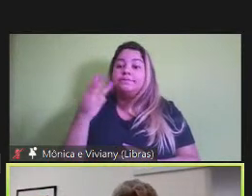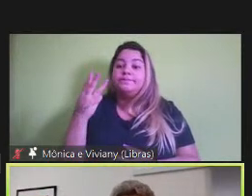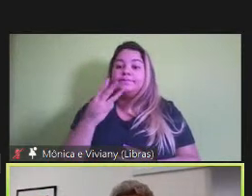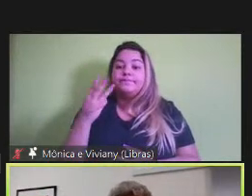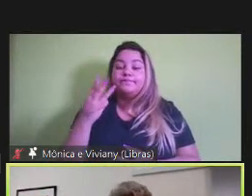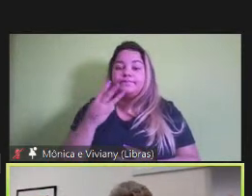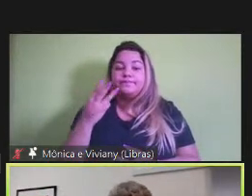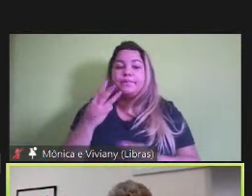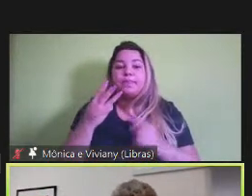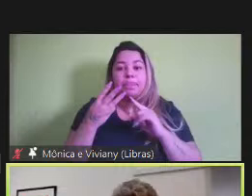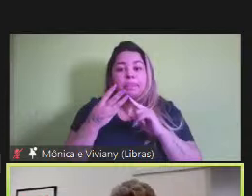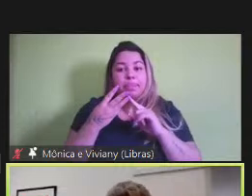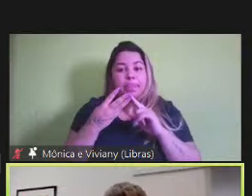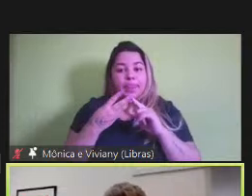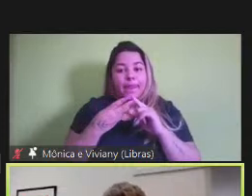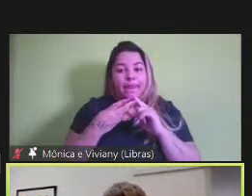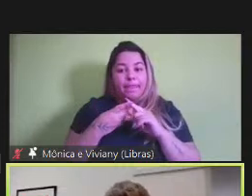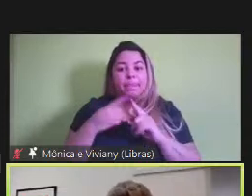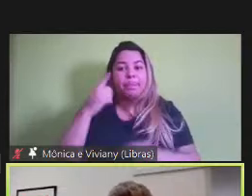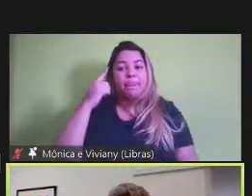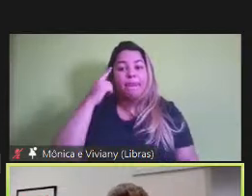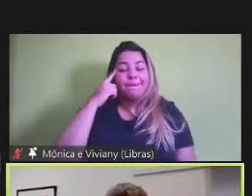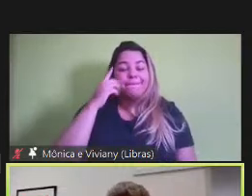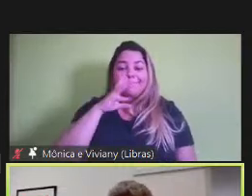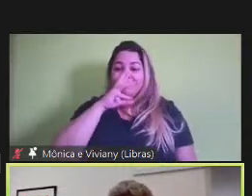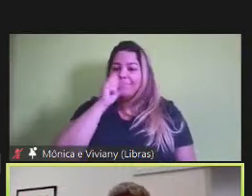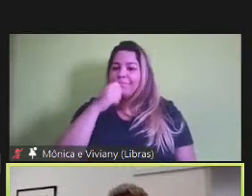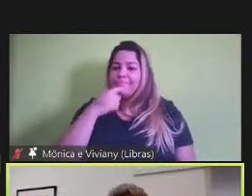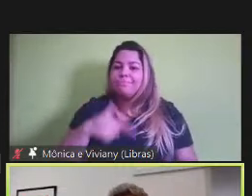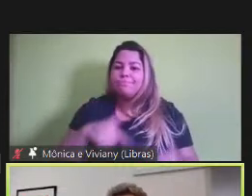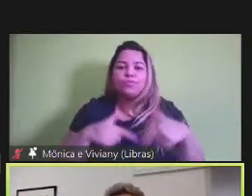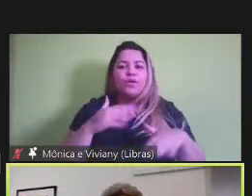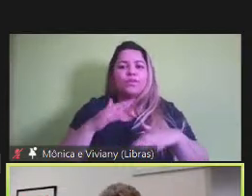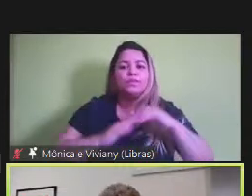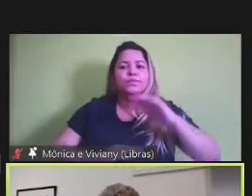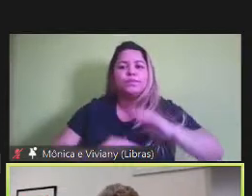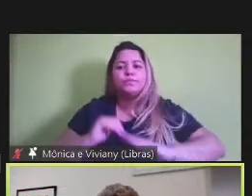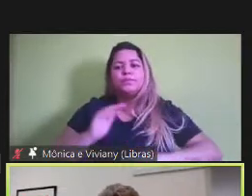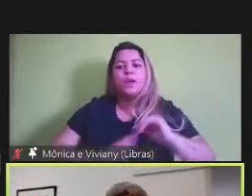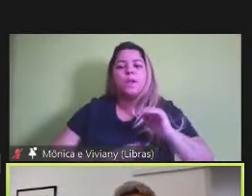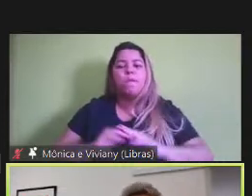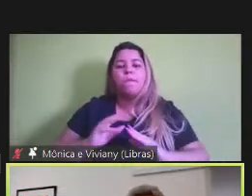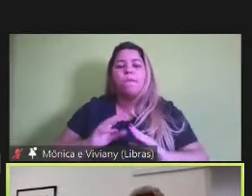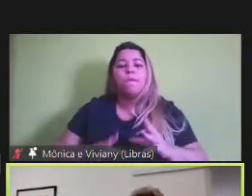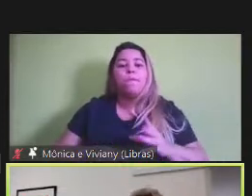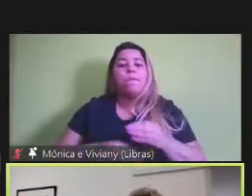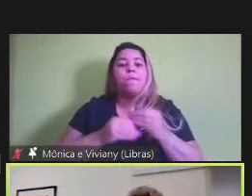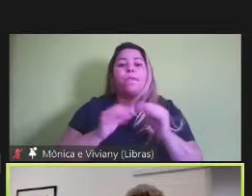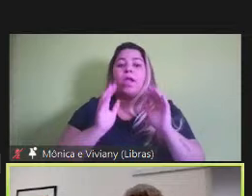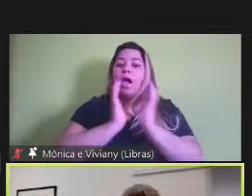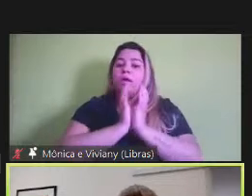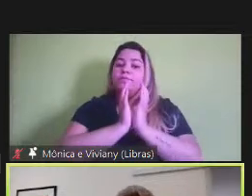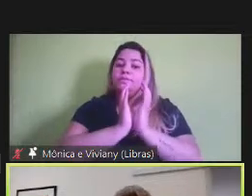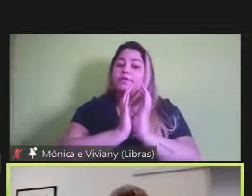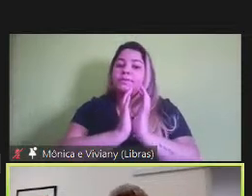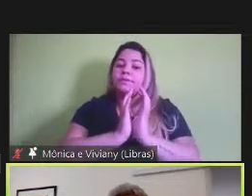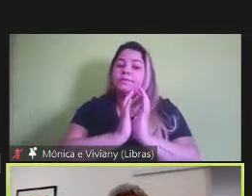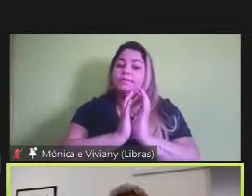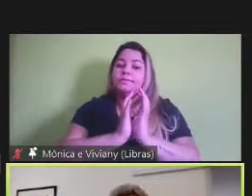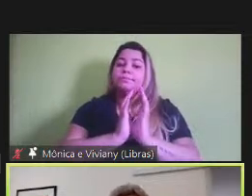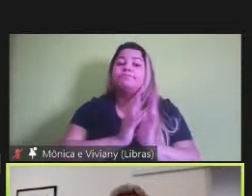And the third component from the one that I said before, we're talking about the workforce professionals, the composition of